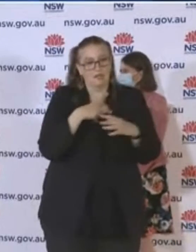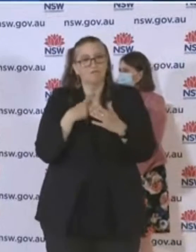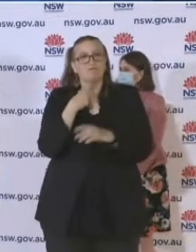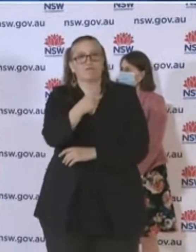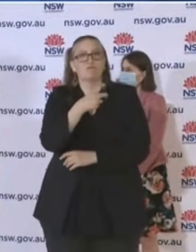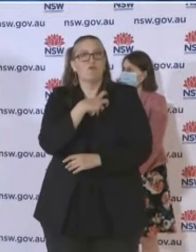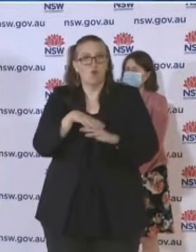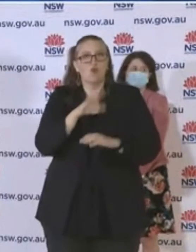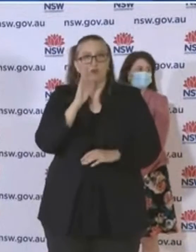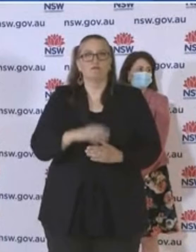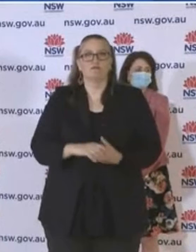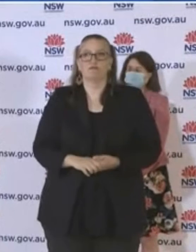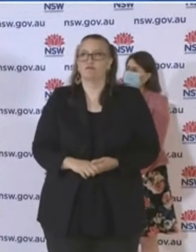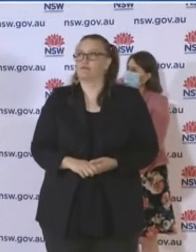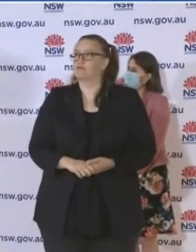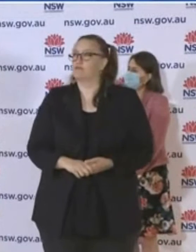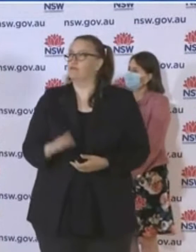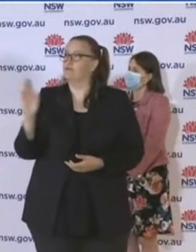important. Doctor, you've got